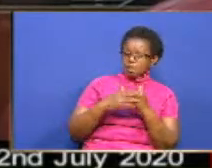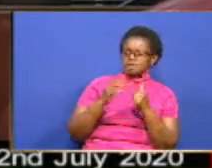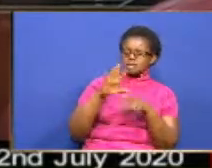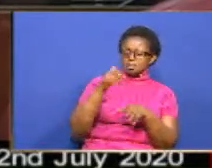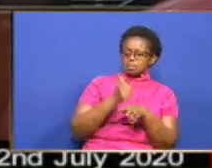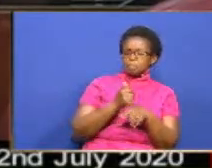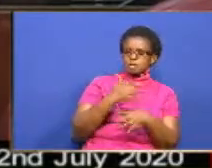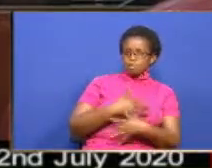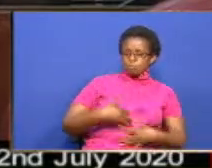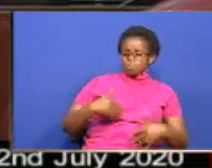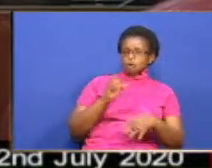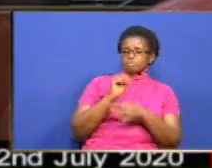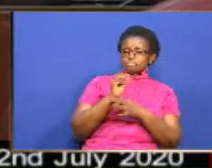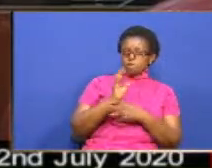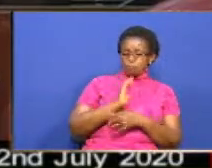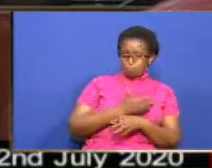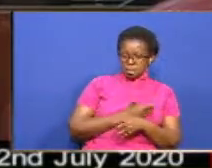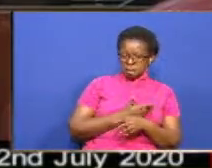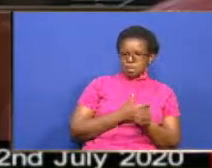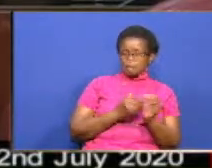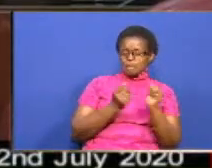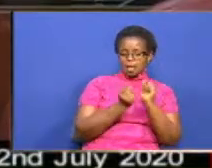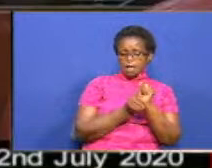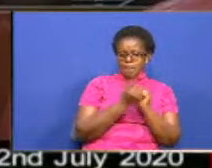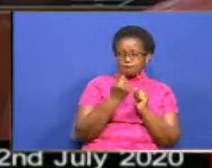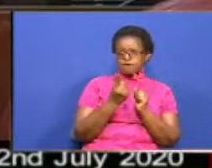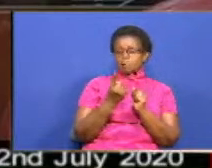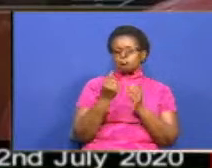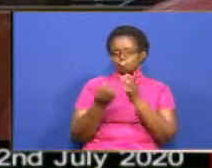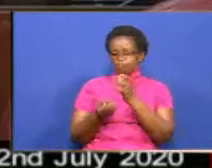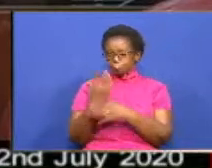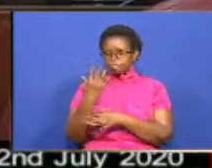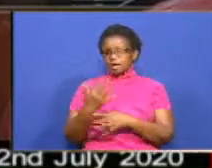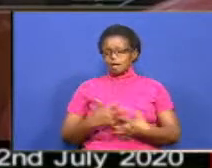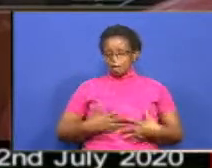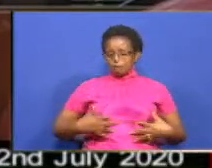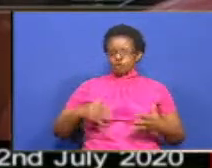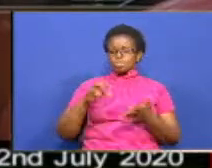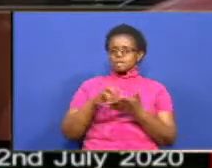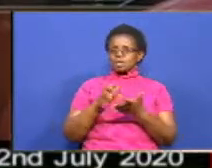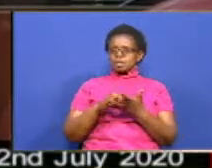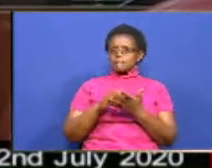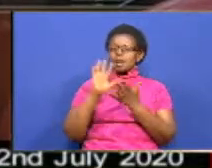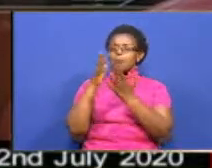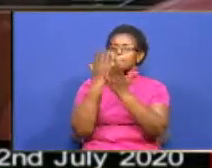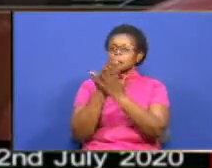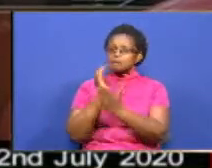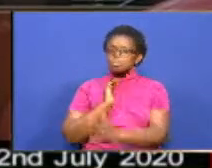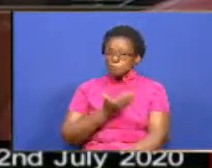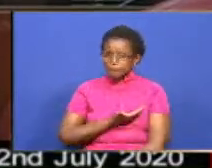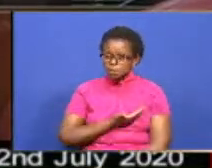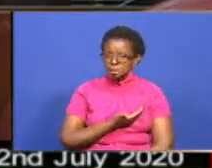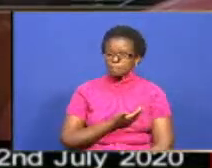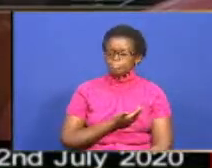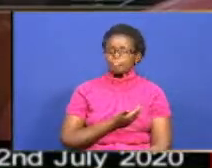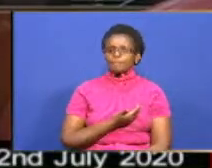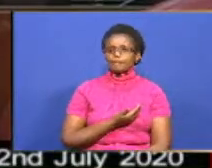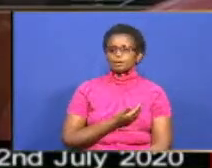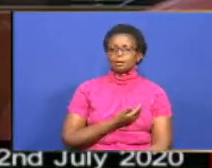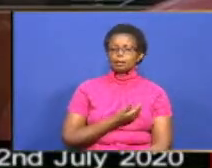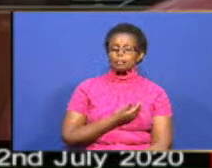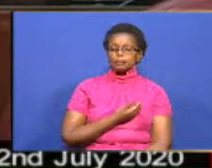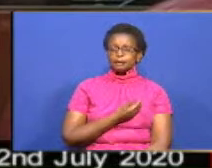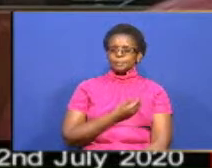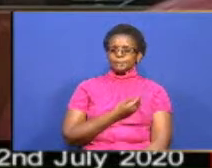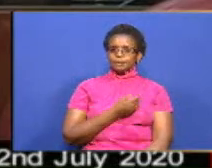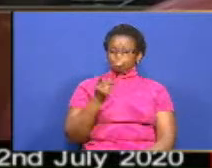Committee. Clause 11 establishes the Refugee Status Appeals Committee. And basically